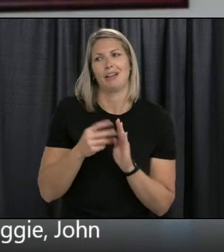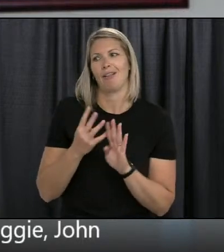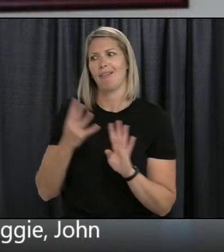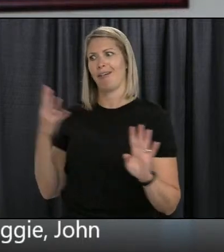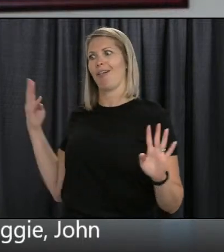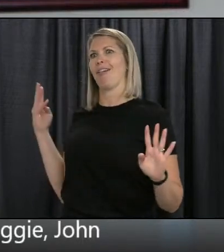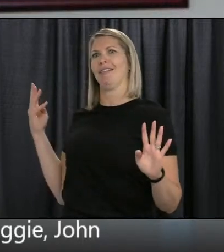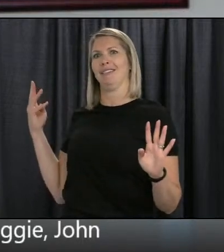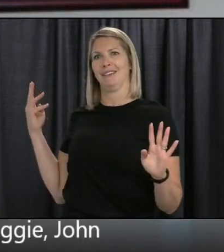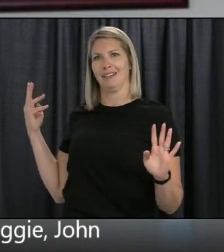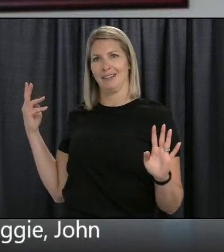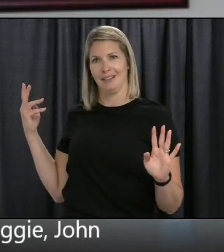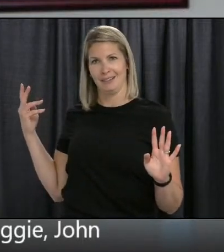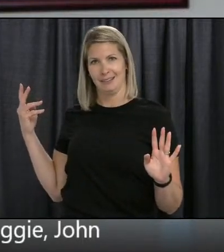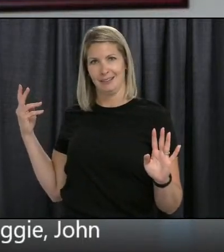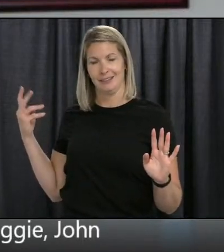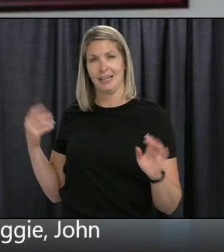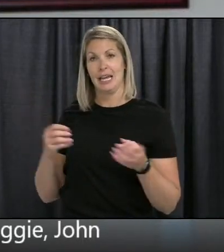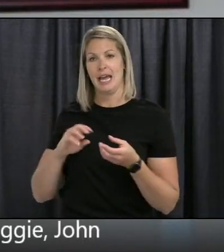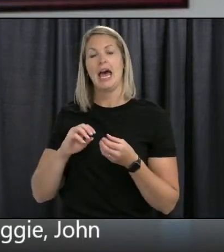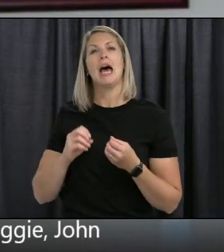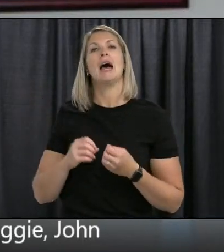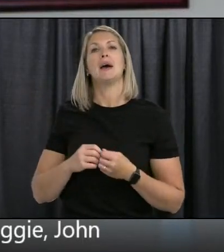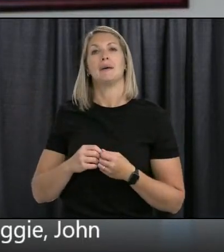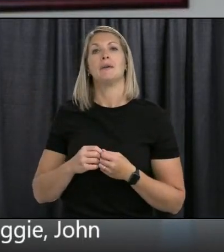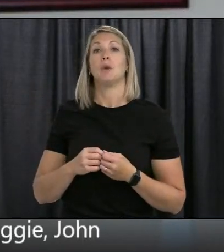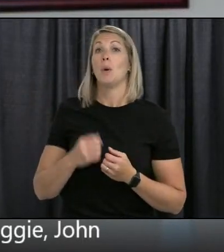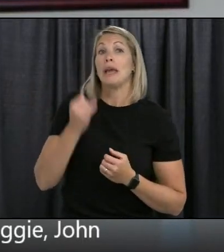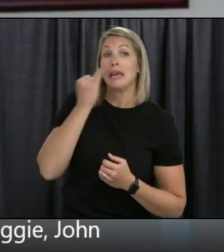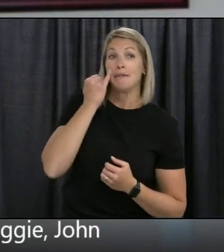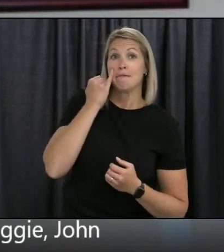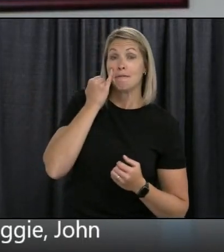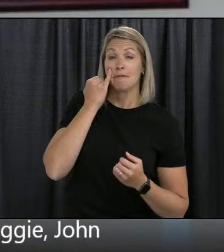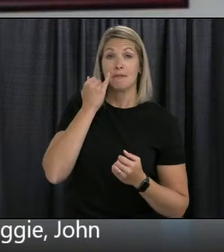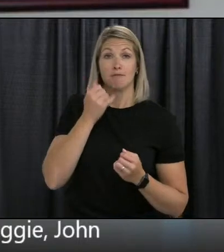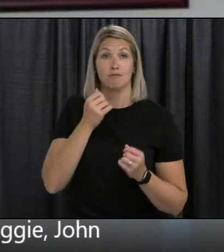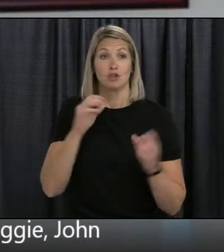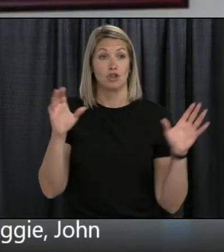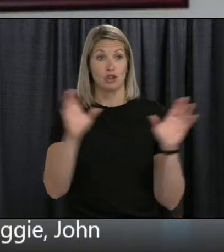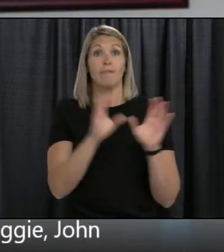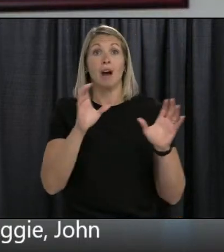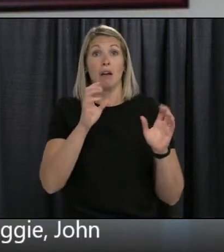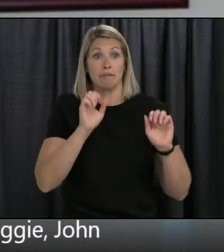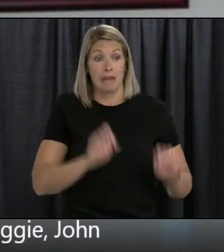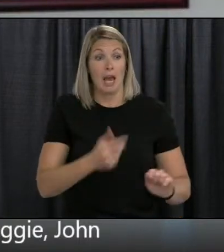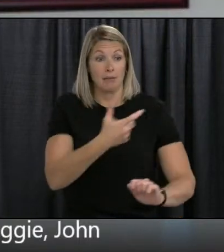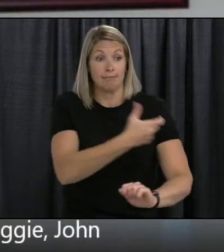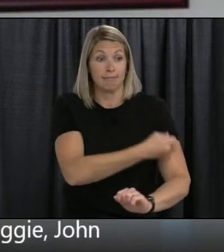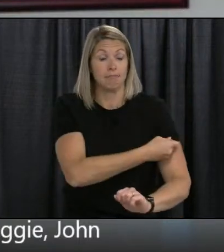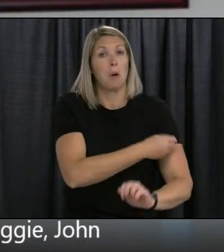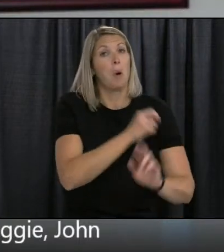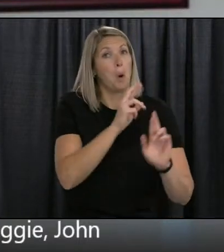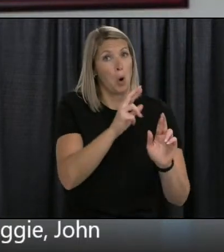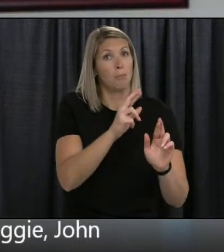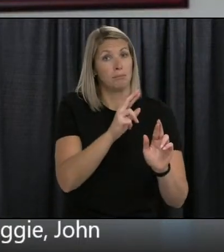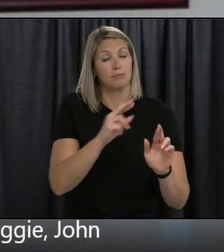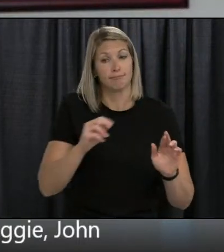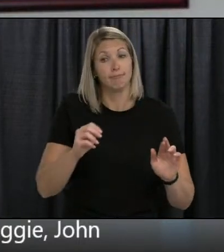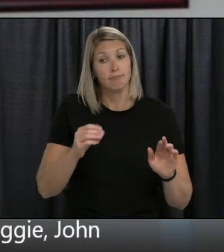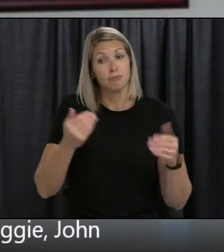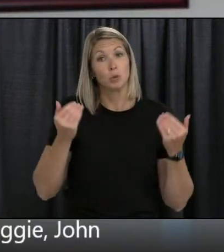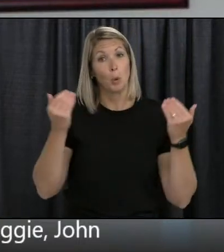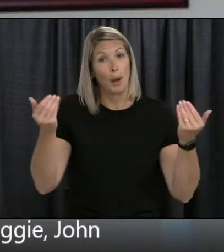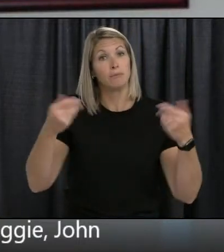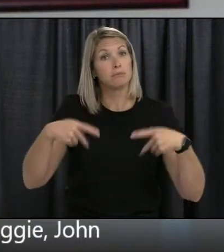occasions, anybody whose scope of practice allows them to give a flu shot is someone I would like to be out there